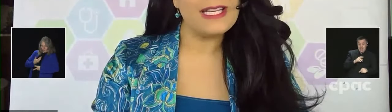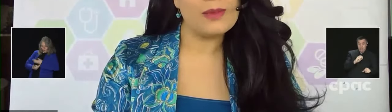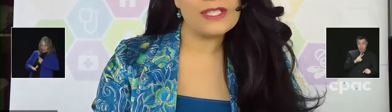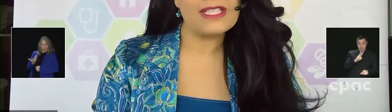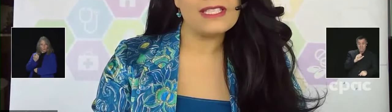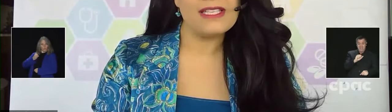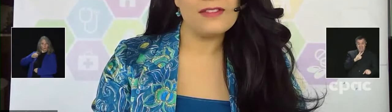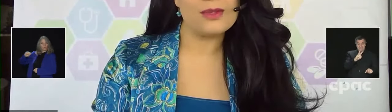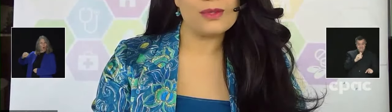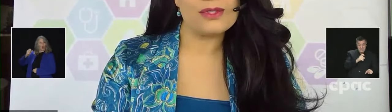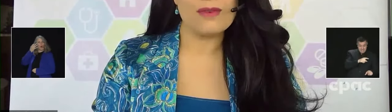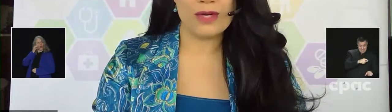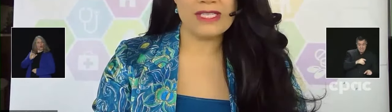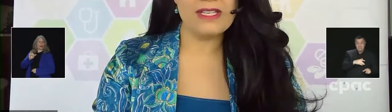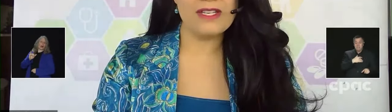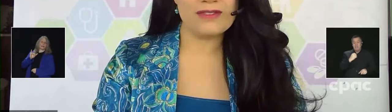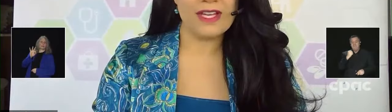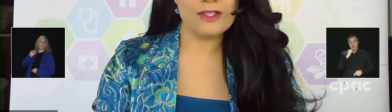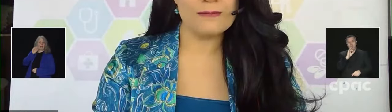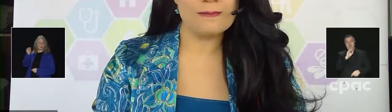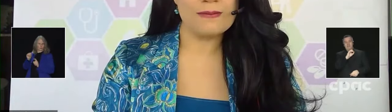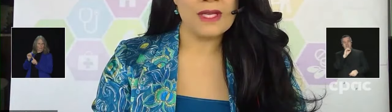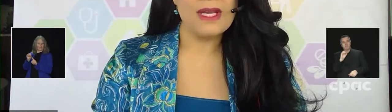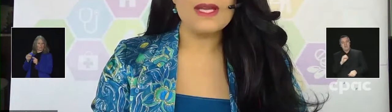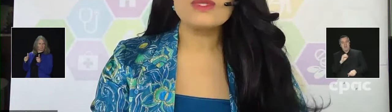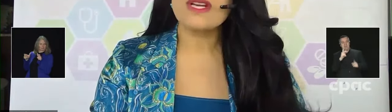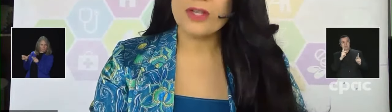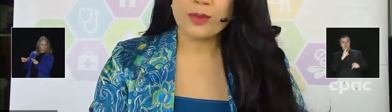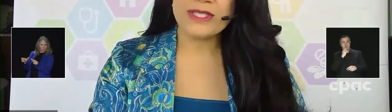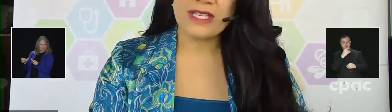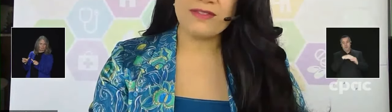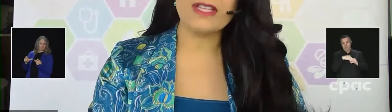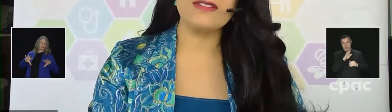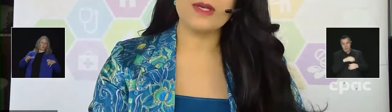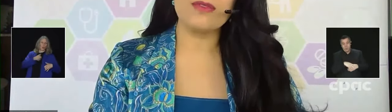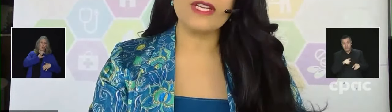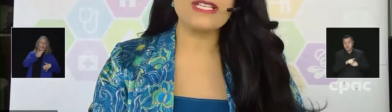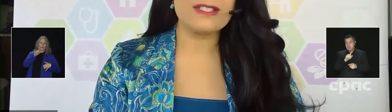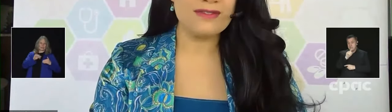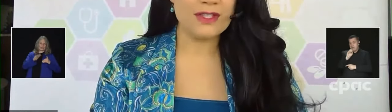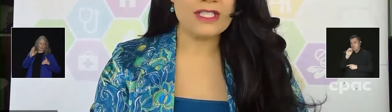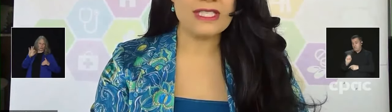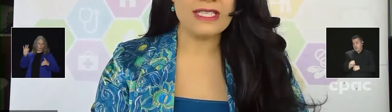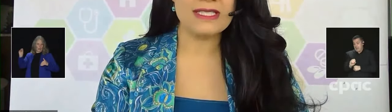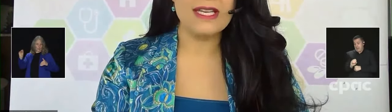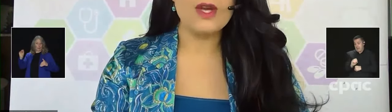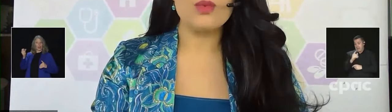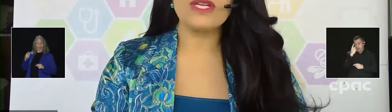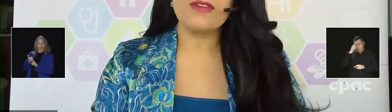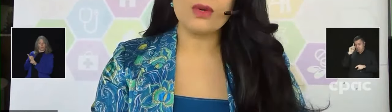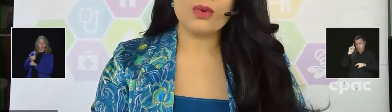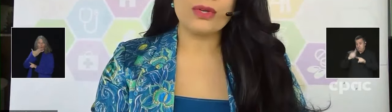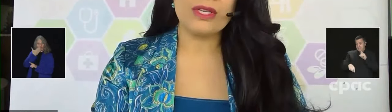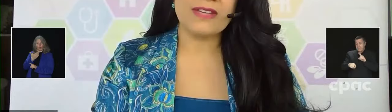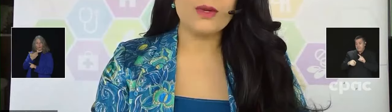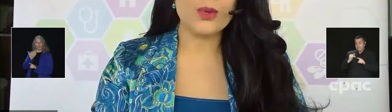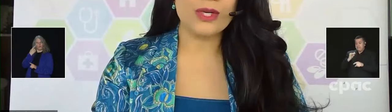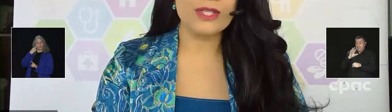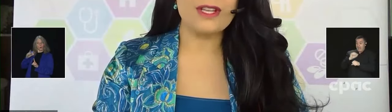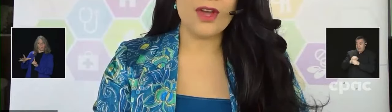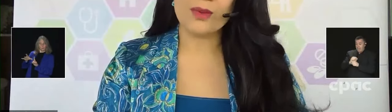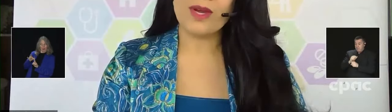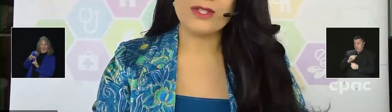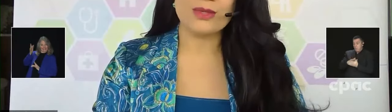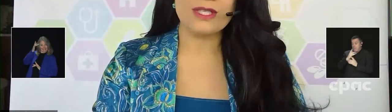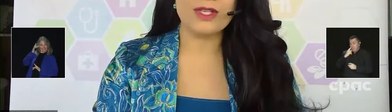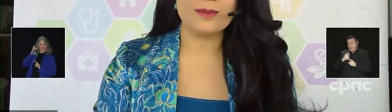approximately 90% in individuals over 18 years of age. It was 100% effective at preventing severe disease when given according